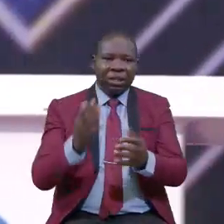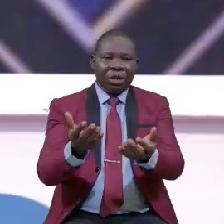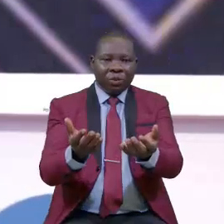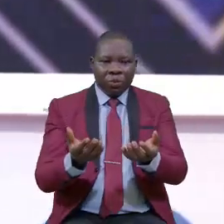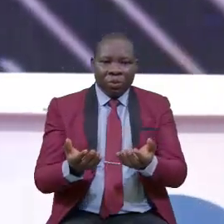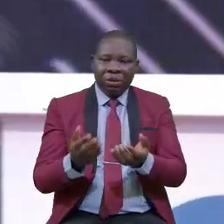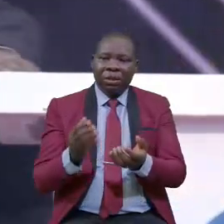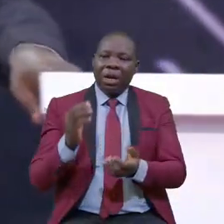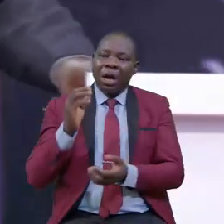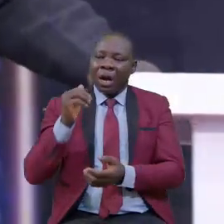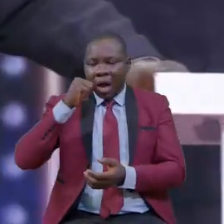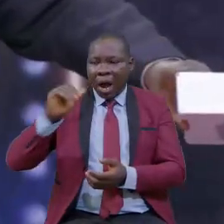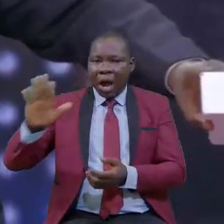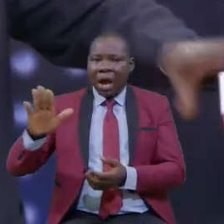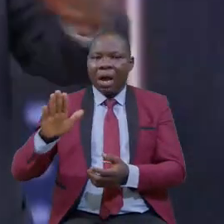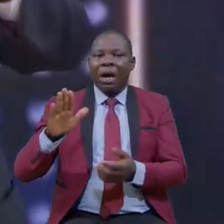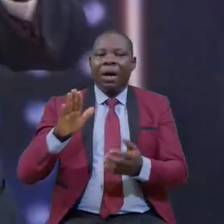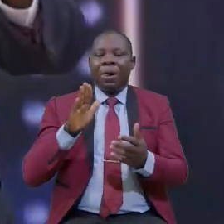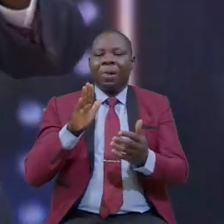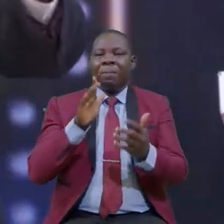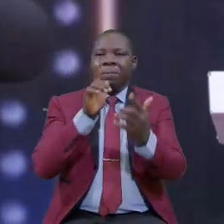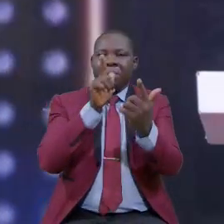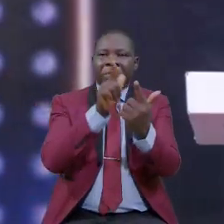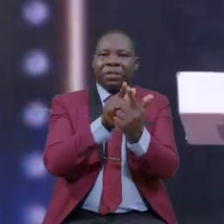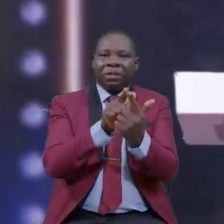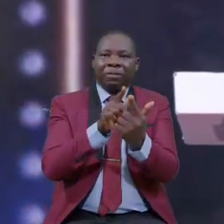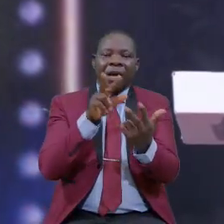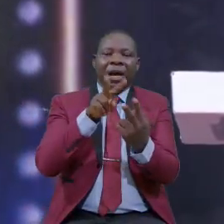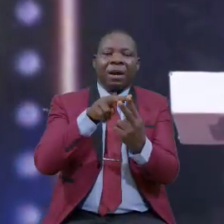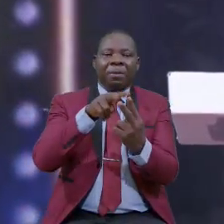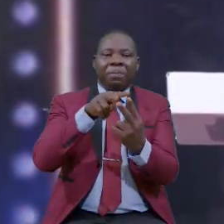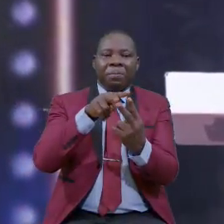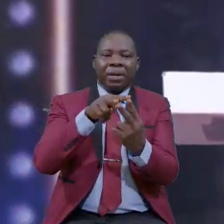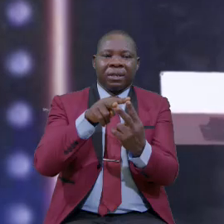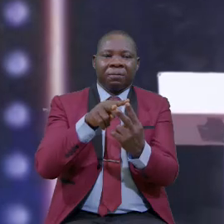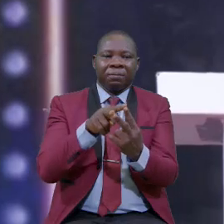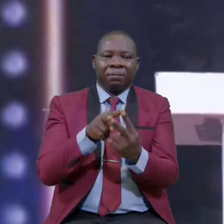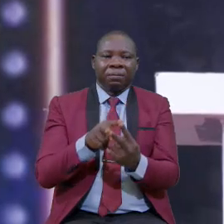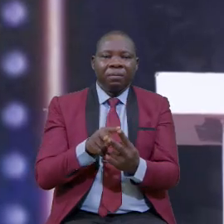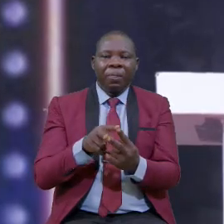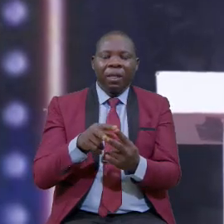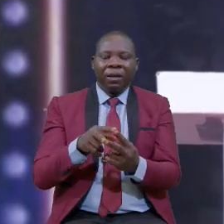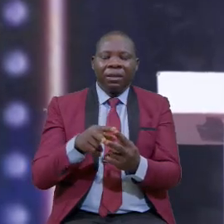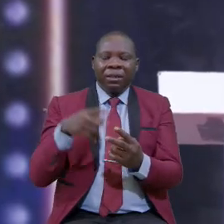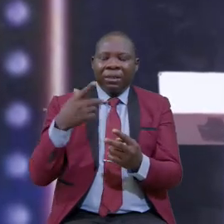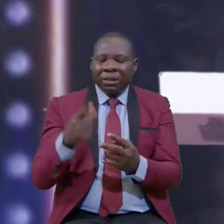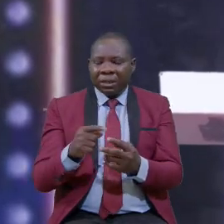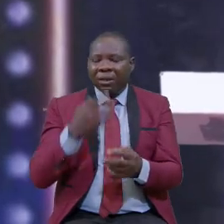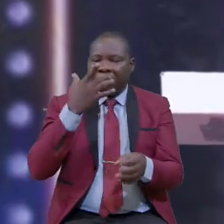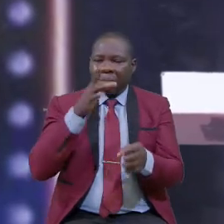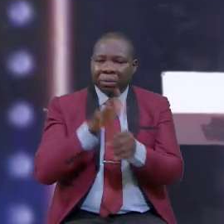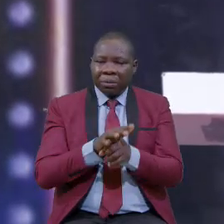the Mage to the power the power the promise they coupled together they joined